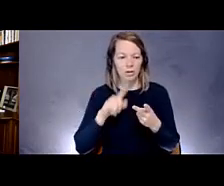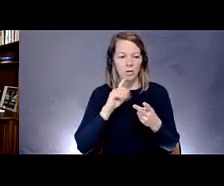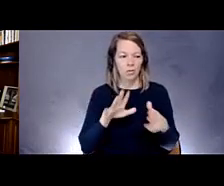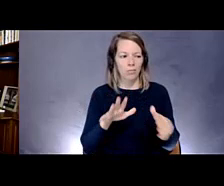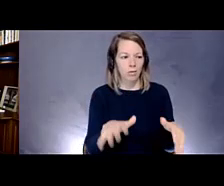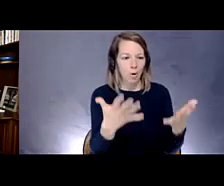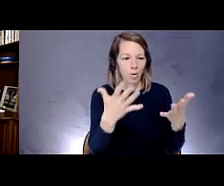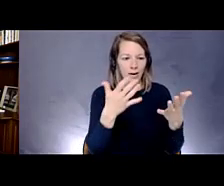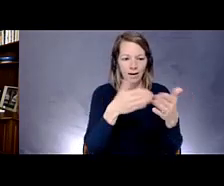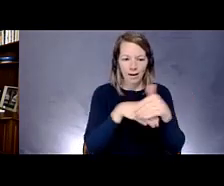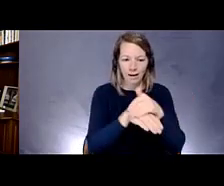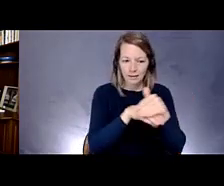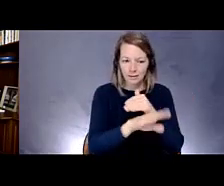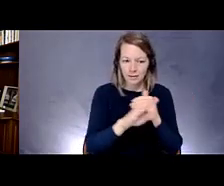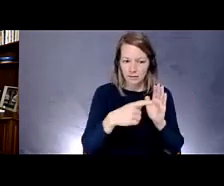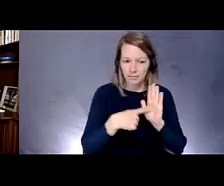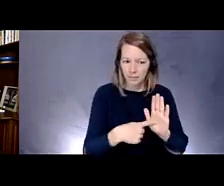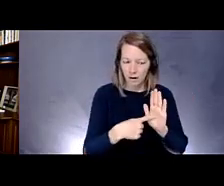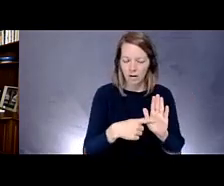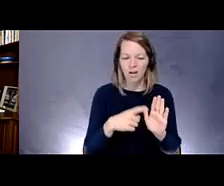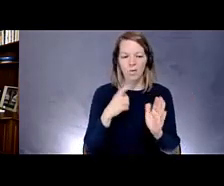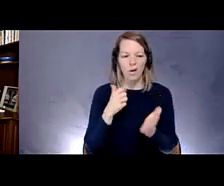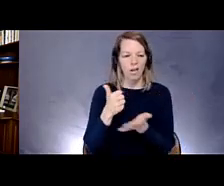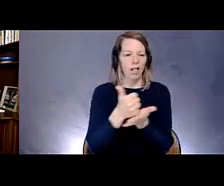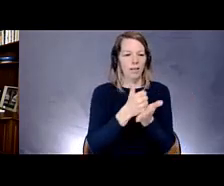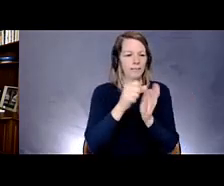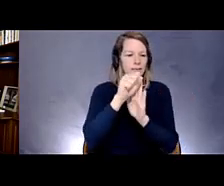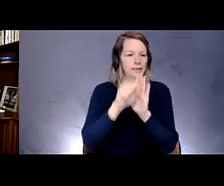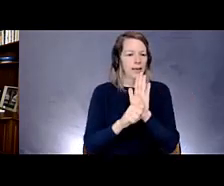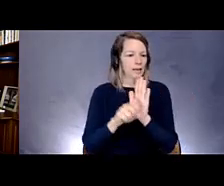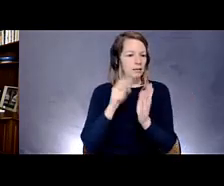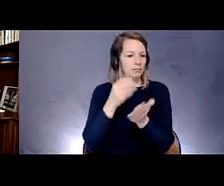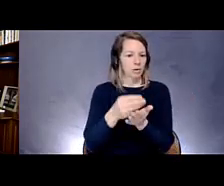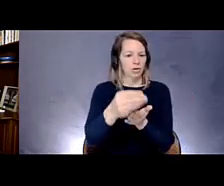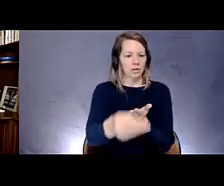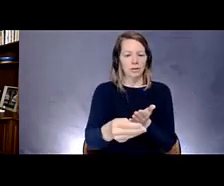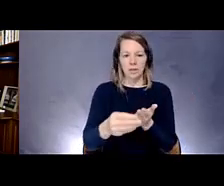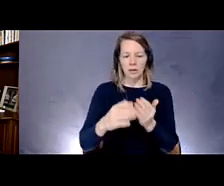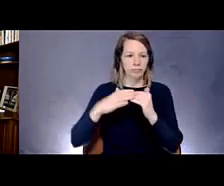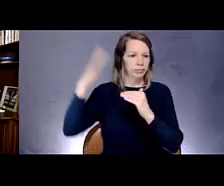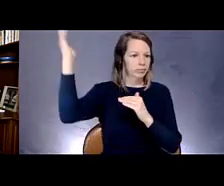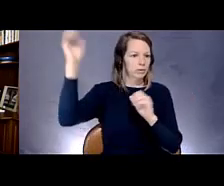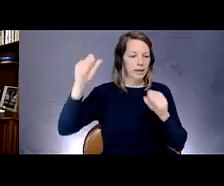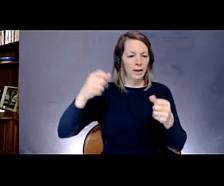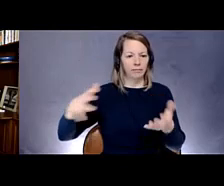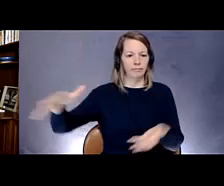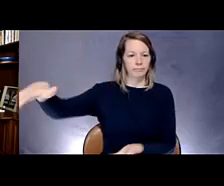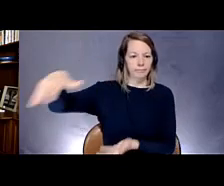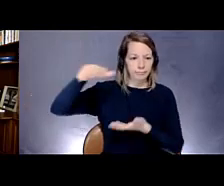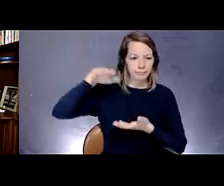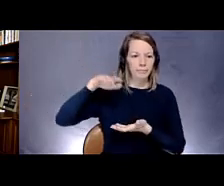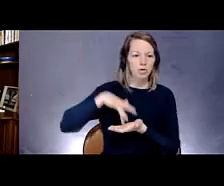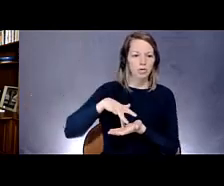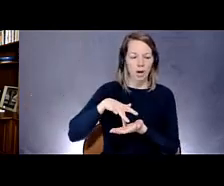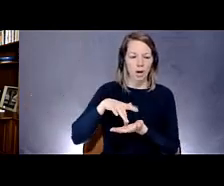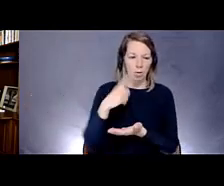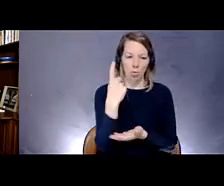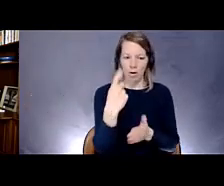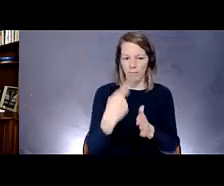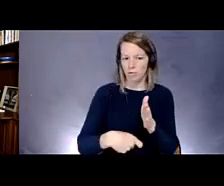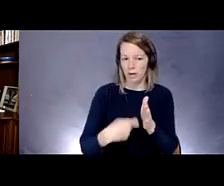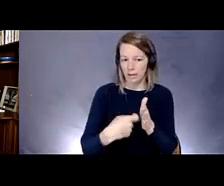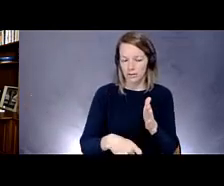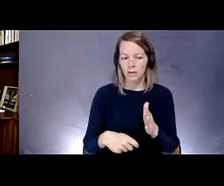access model, which will help states purchase unlimited amounts of the drug at a single price. We worked